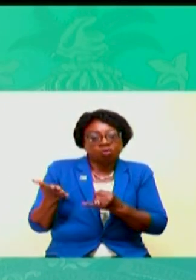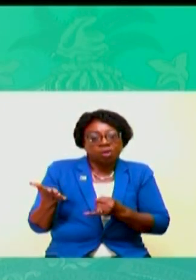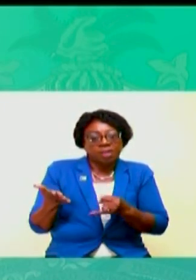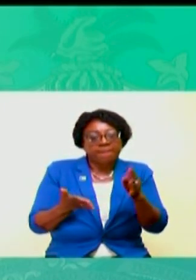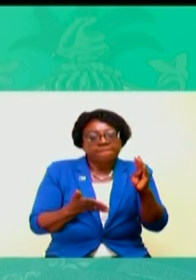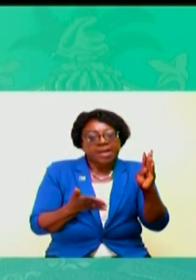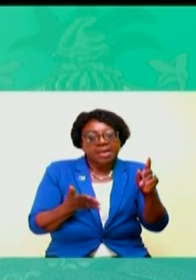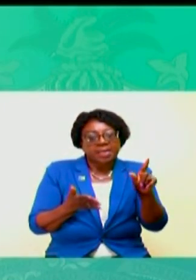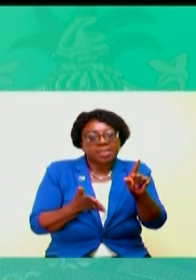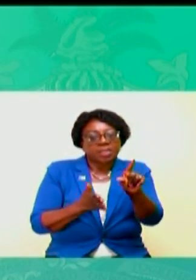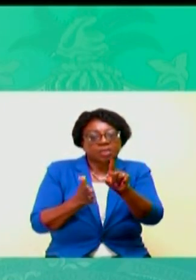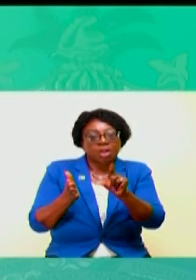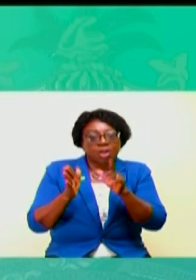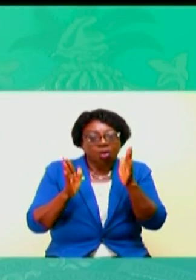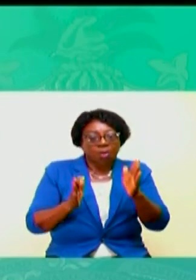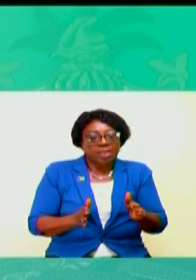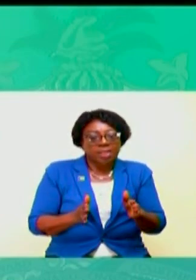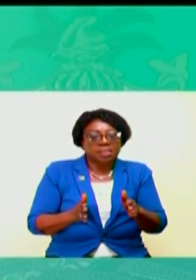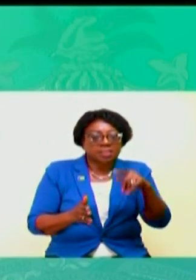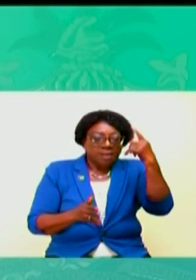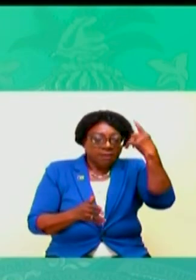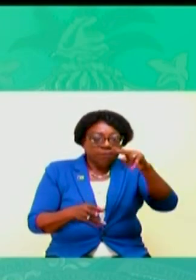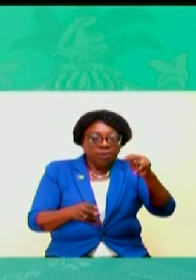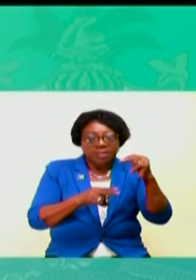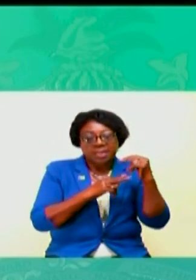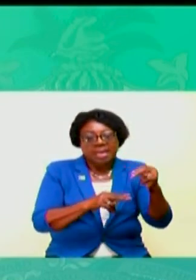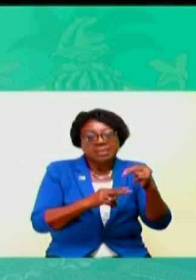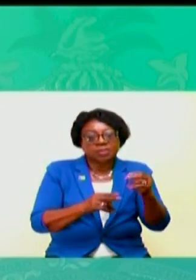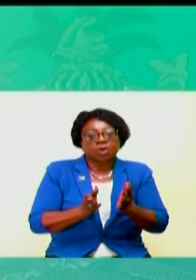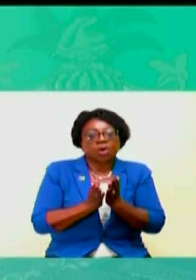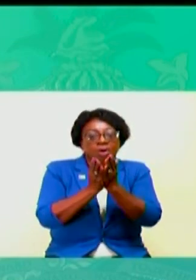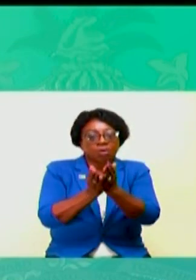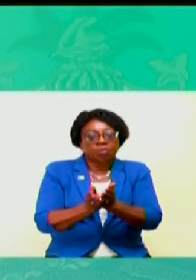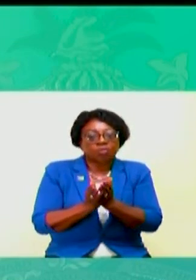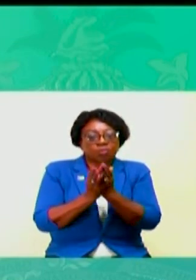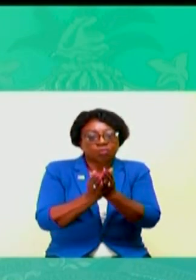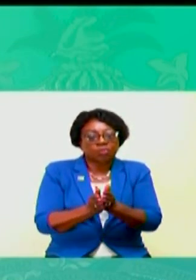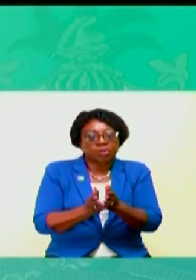the attorneys for the Nassau Cruise Port. And who do you think?